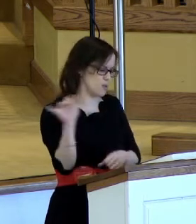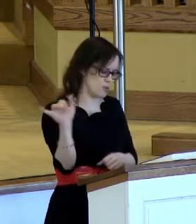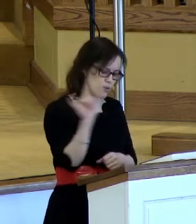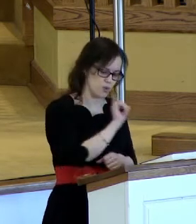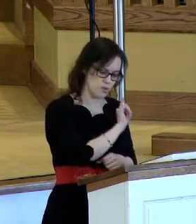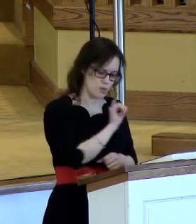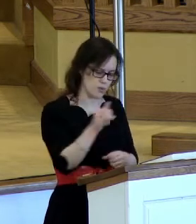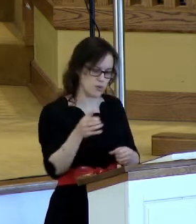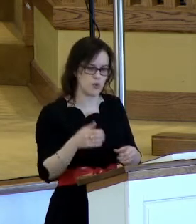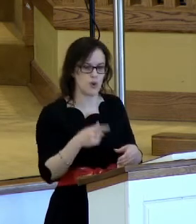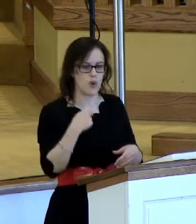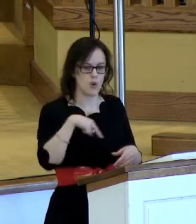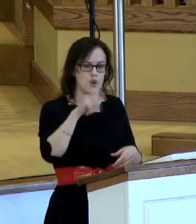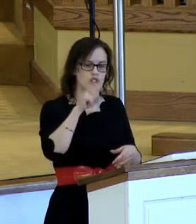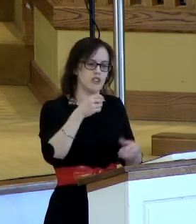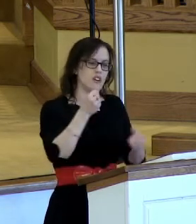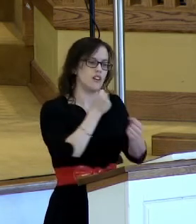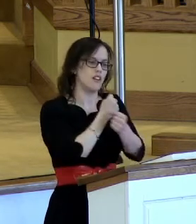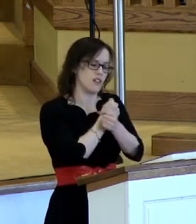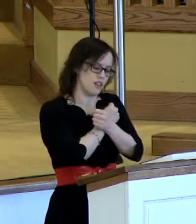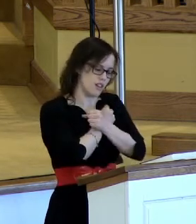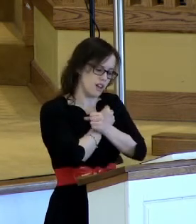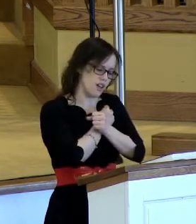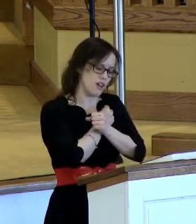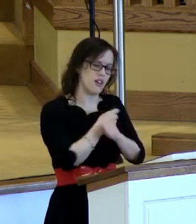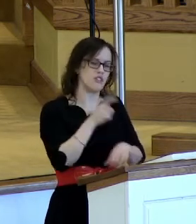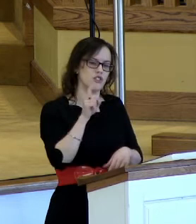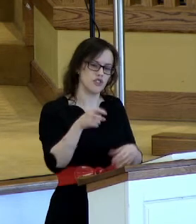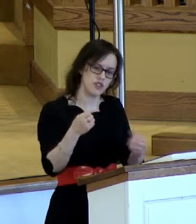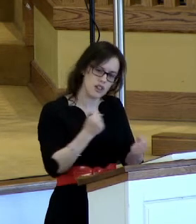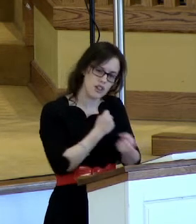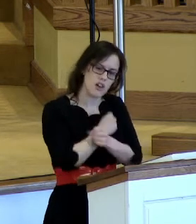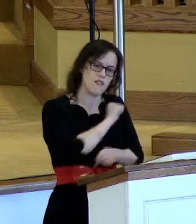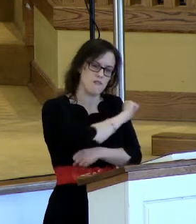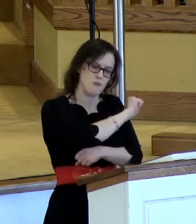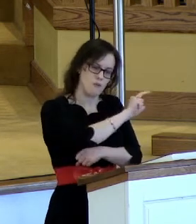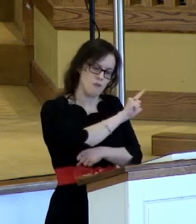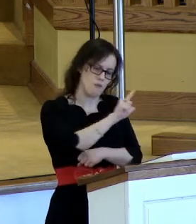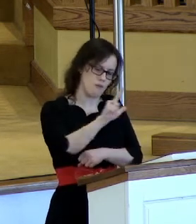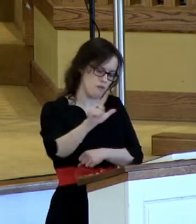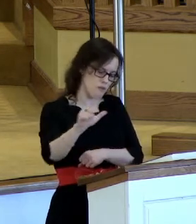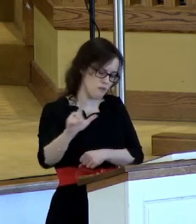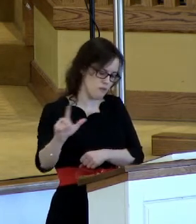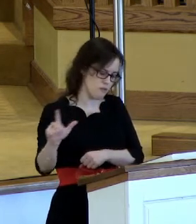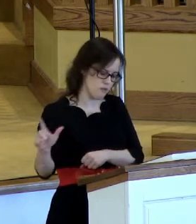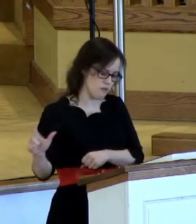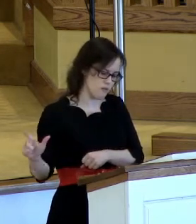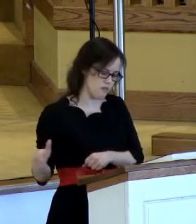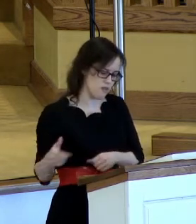Let us love, let us love, let us